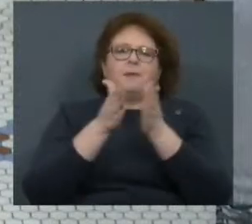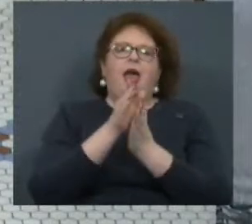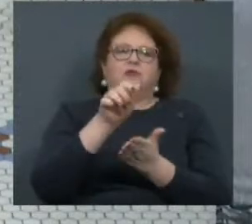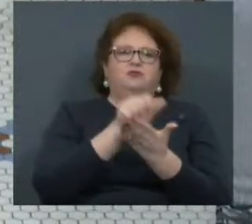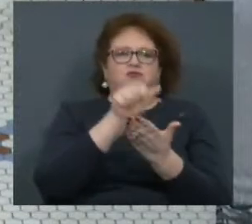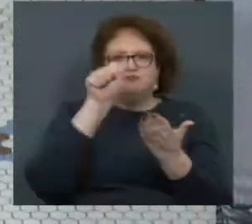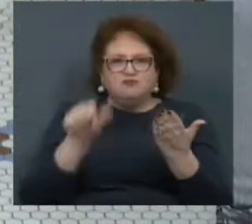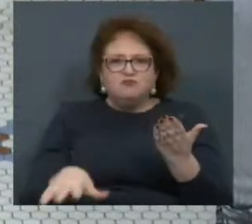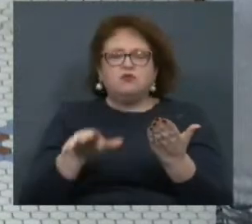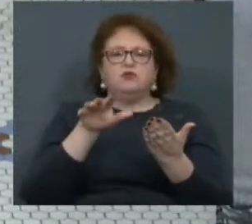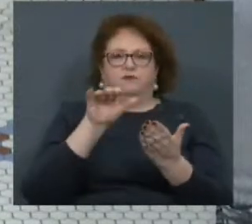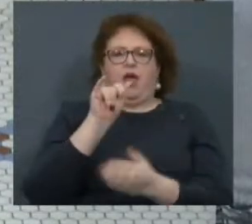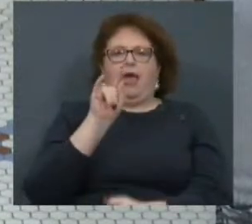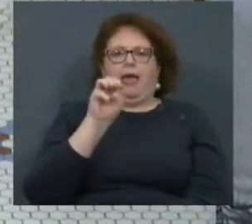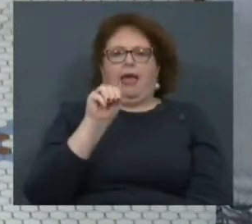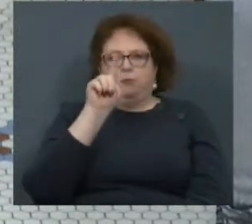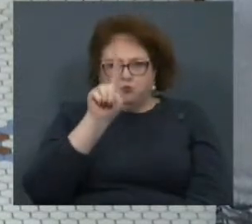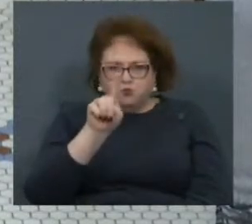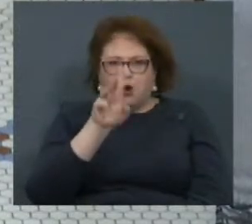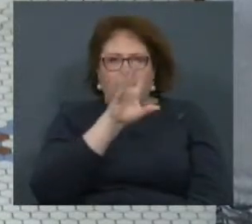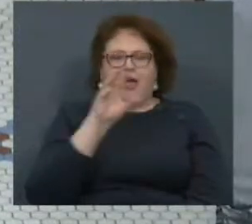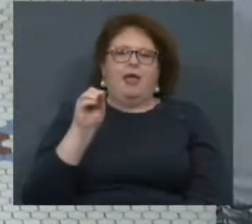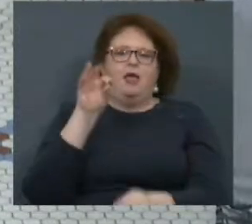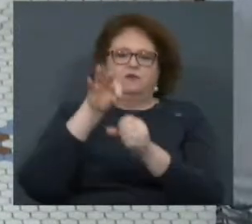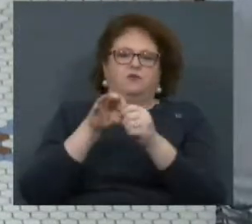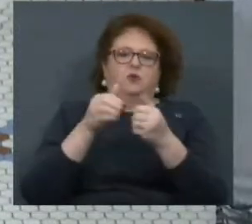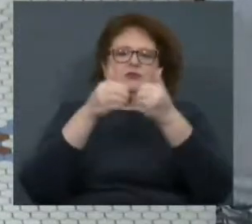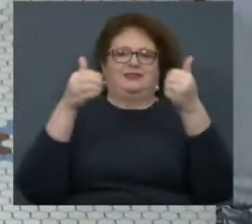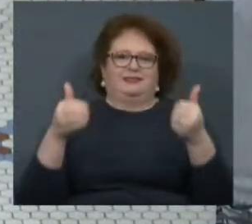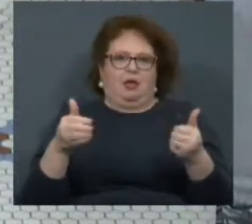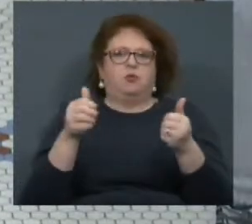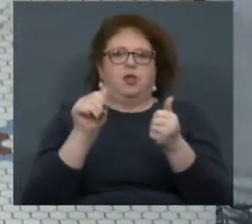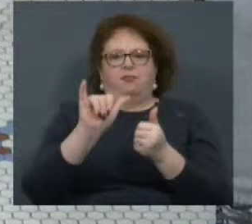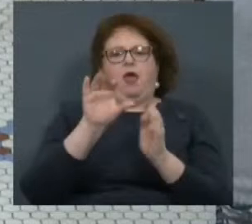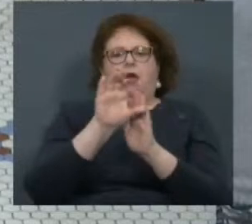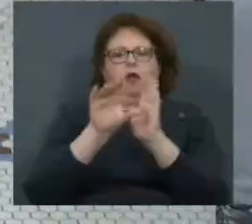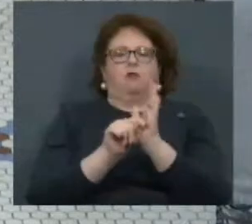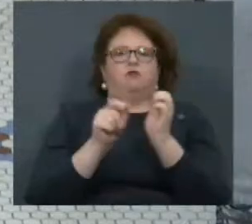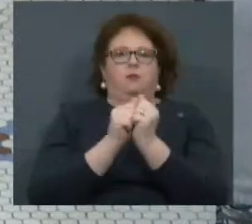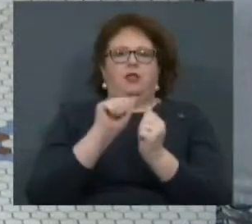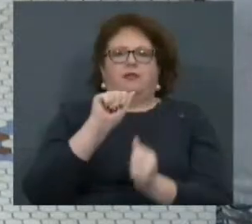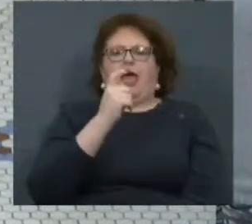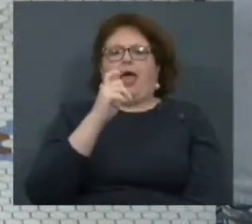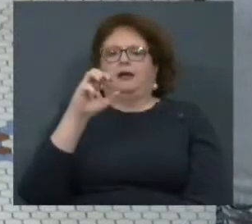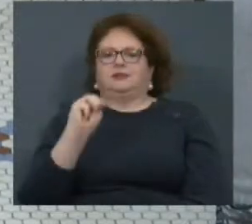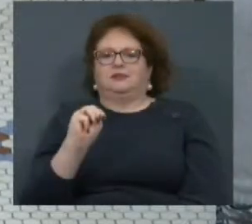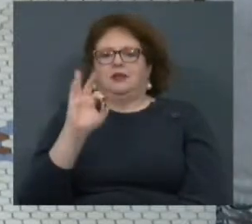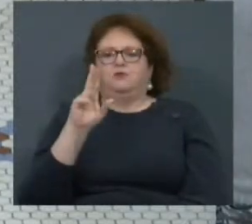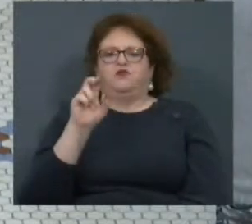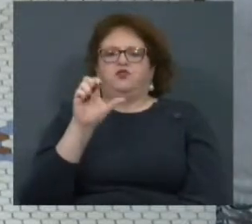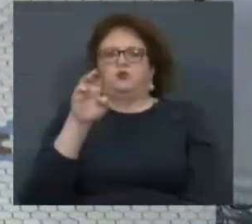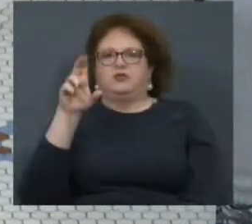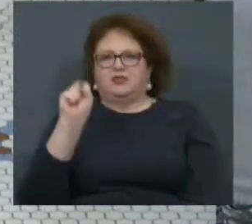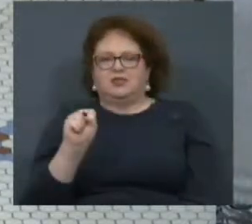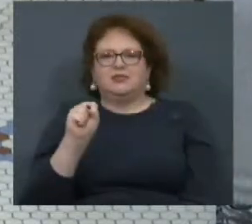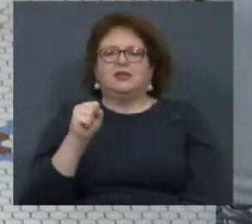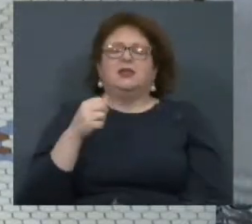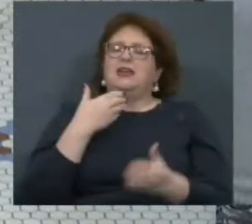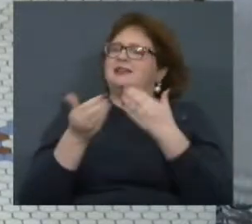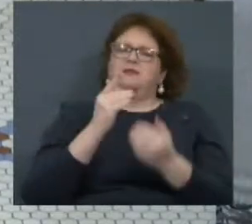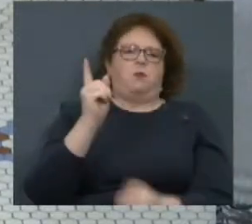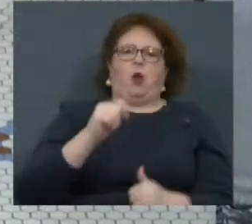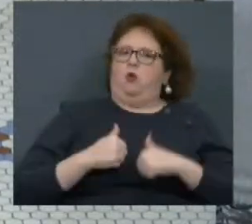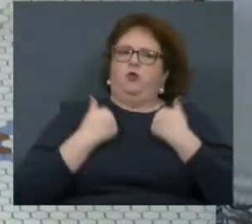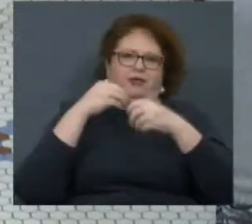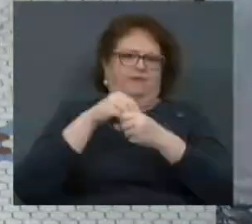agenda and to vote separately on the contract with Axon Fusus. No matter what part of Little Rock we live in or